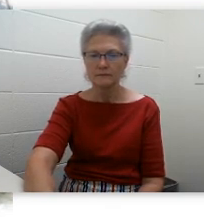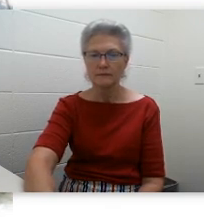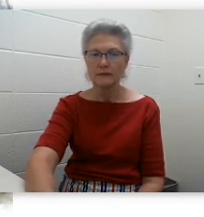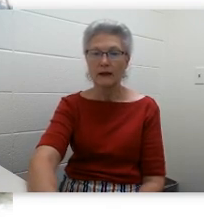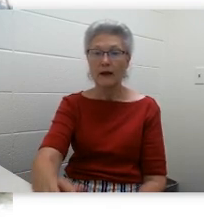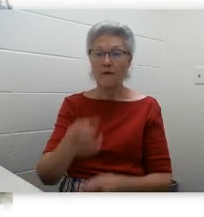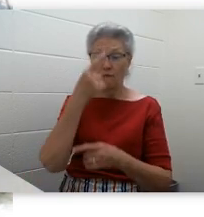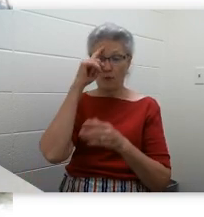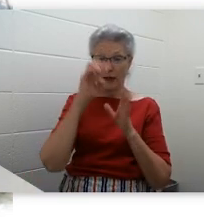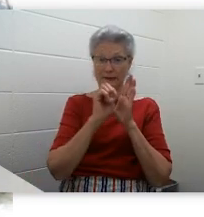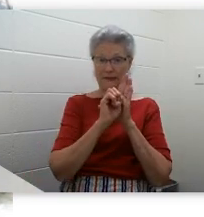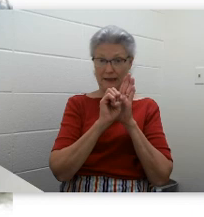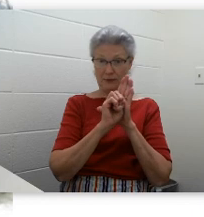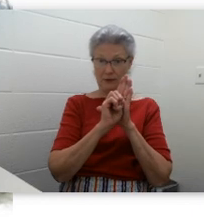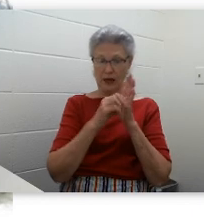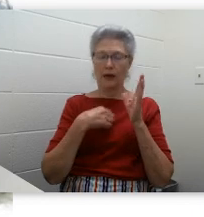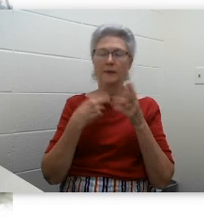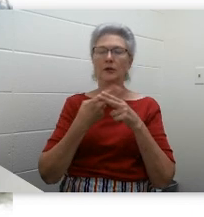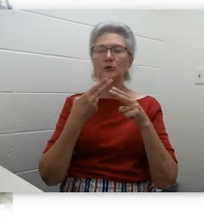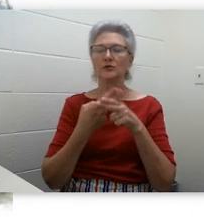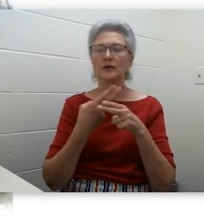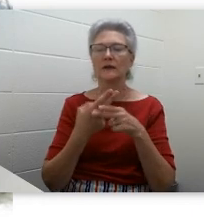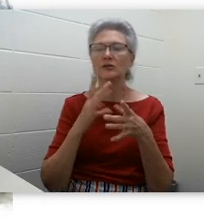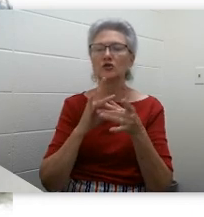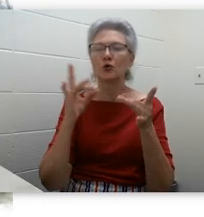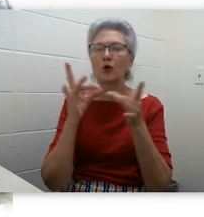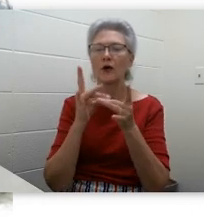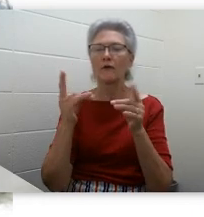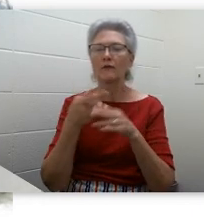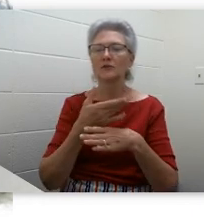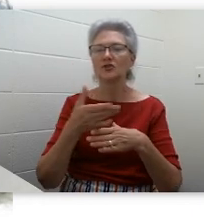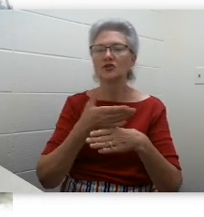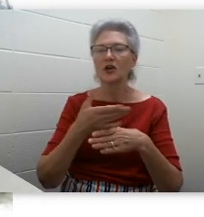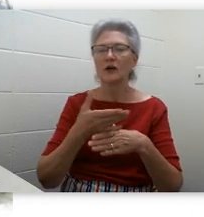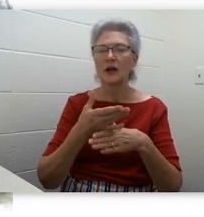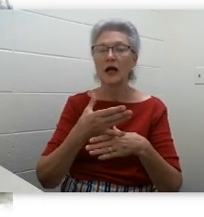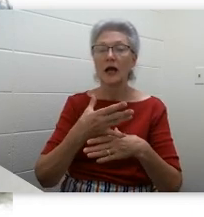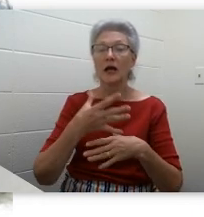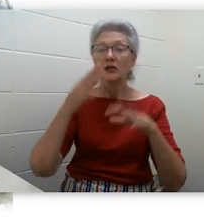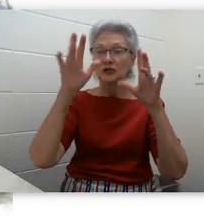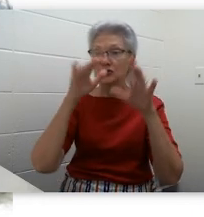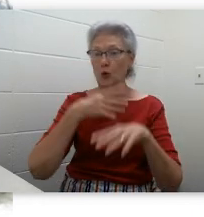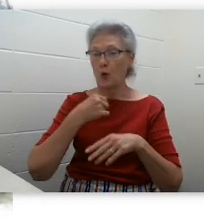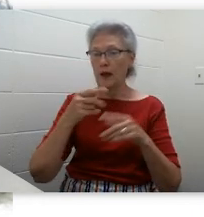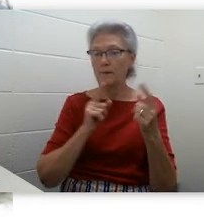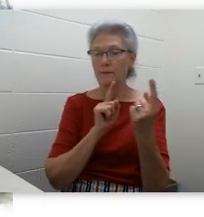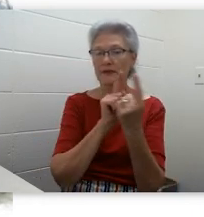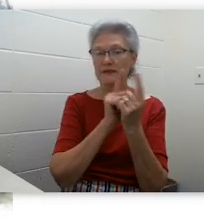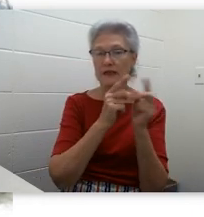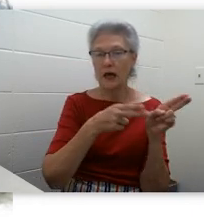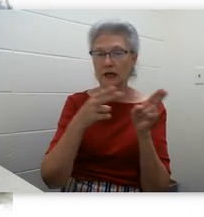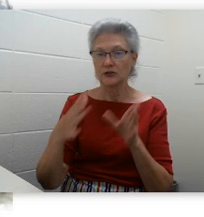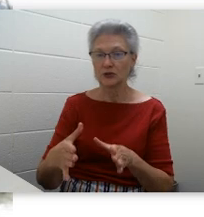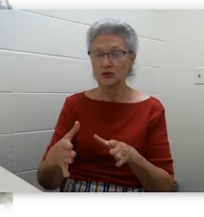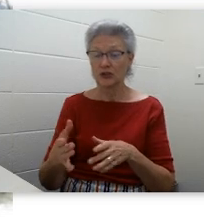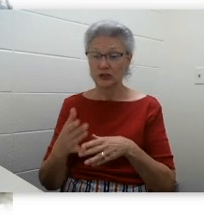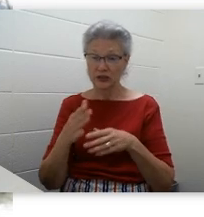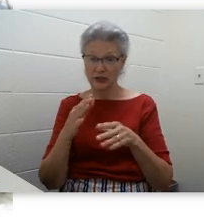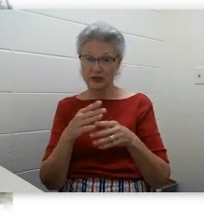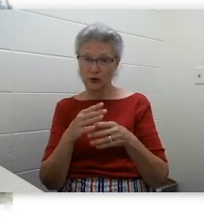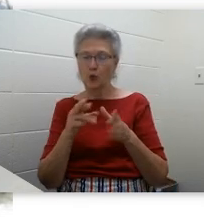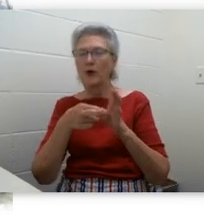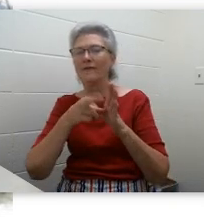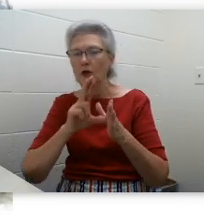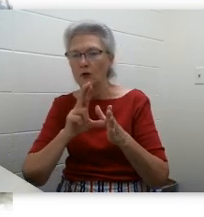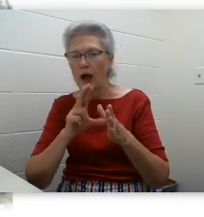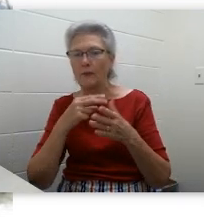For my example, I will be using our text from Shared, Snow White Meets the Huntsman. Now, just as a little recap, I